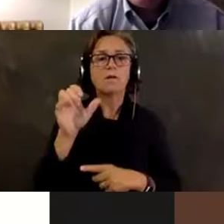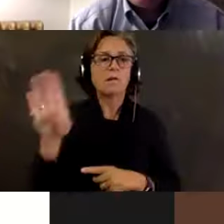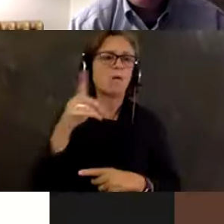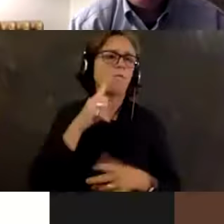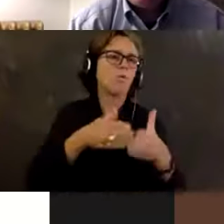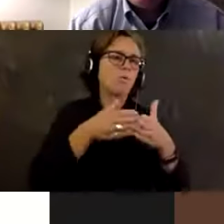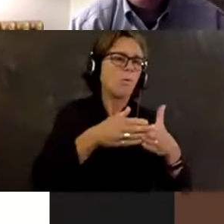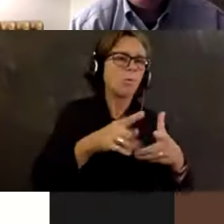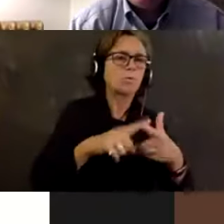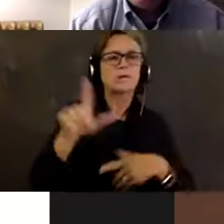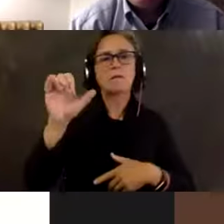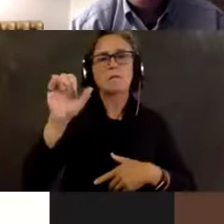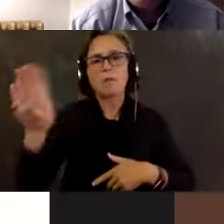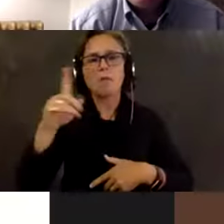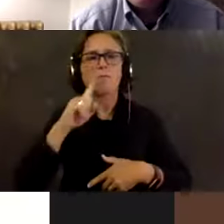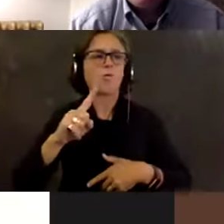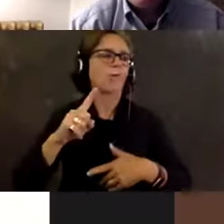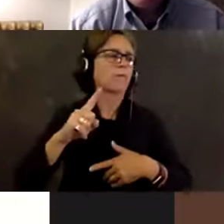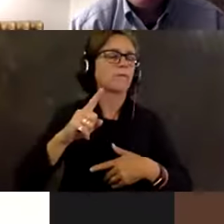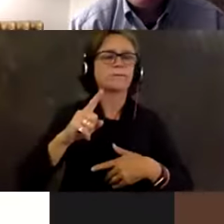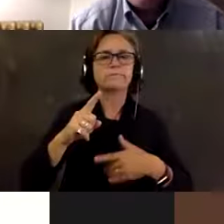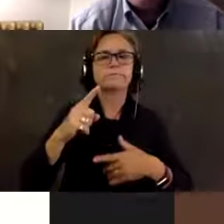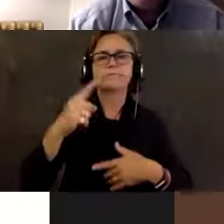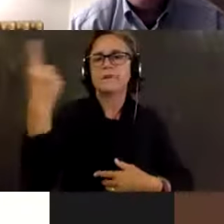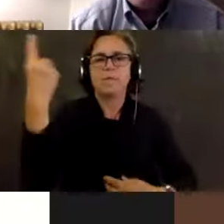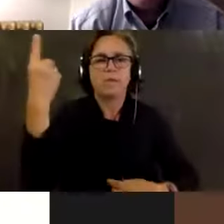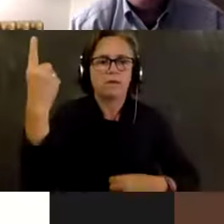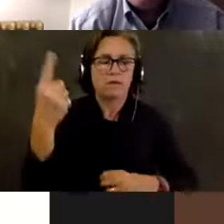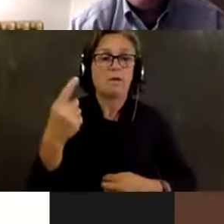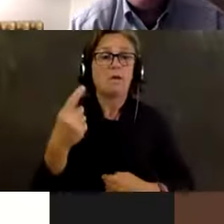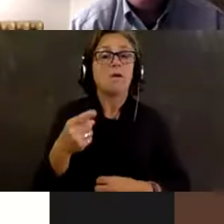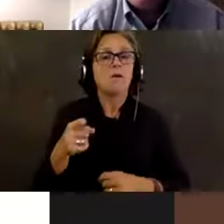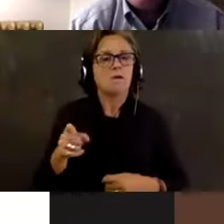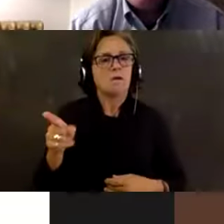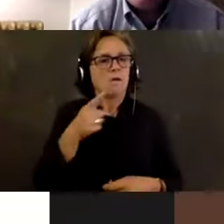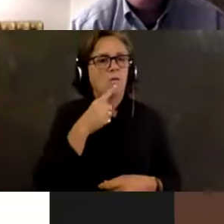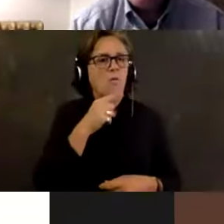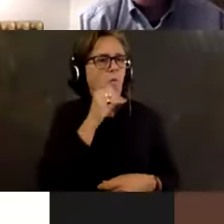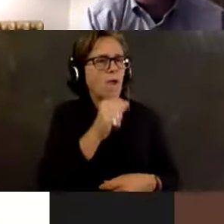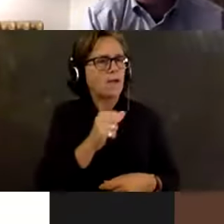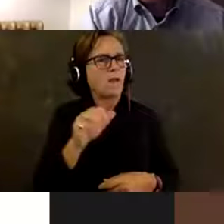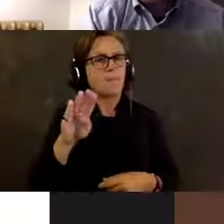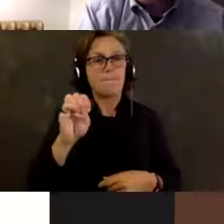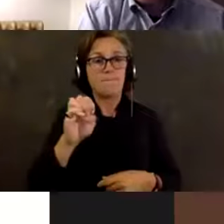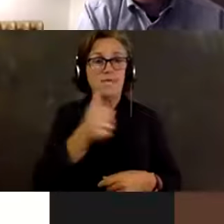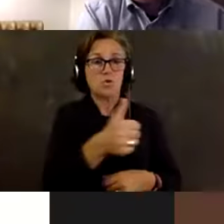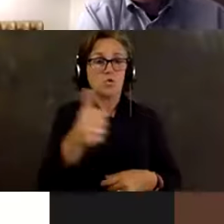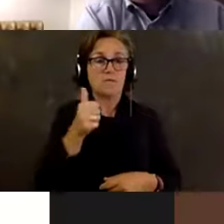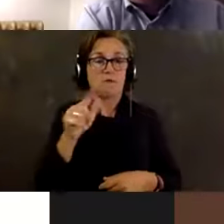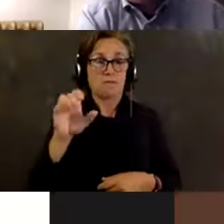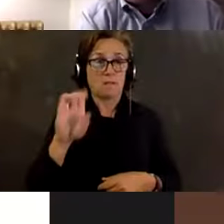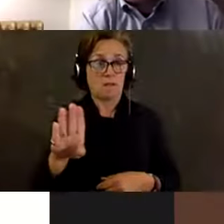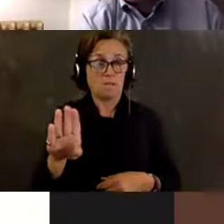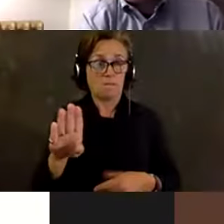whatever club it is. And she said, Dad, what if there was a club called the Be Yourself Club, where the only criteria for